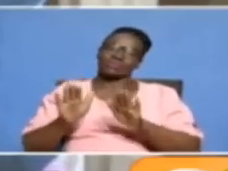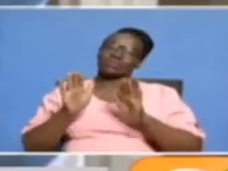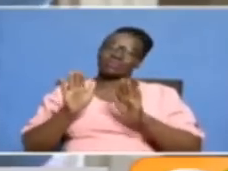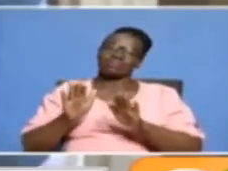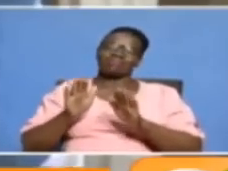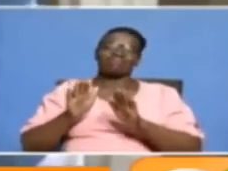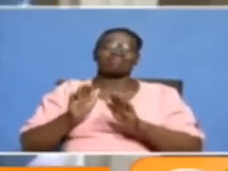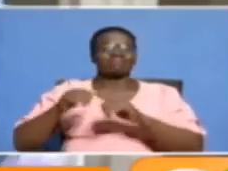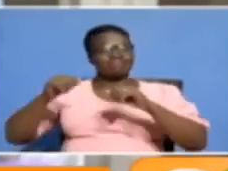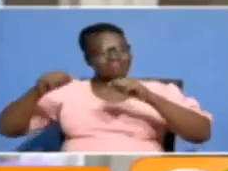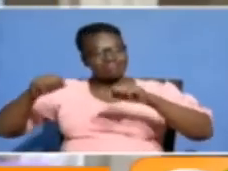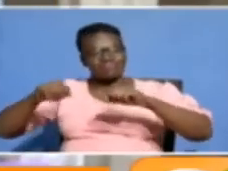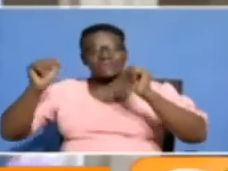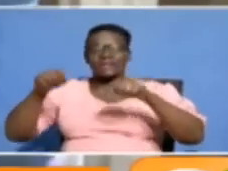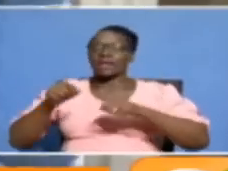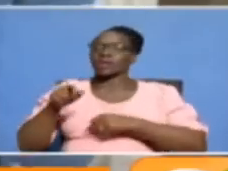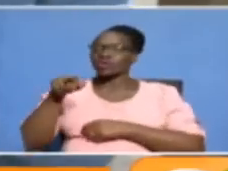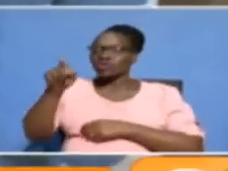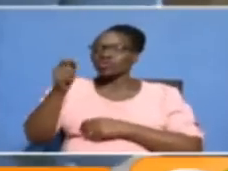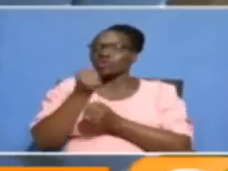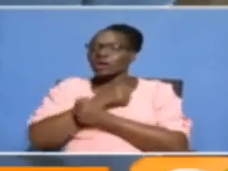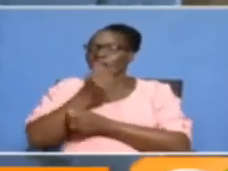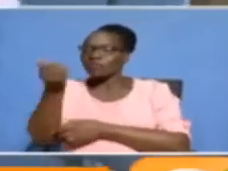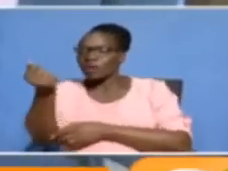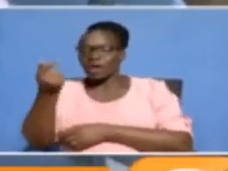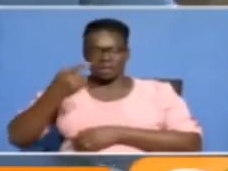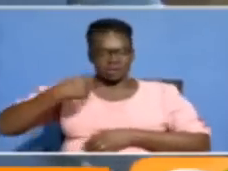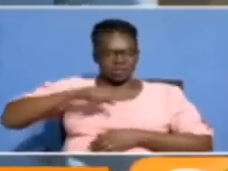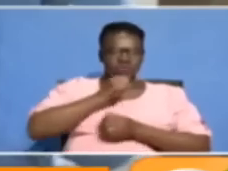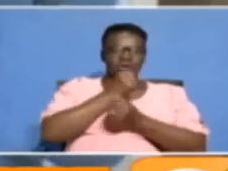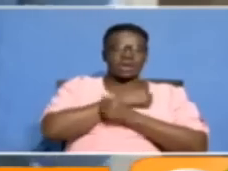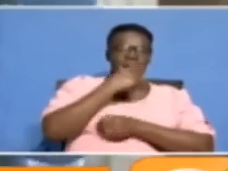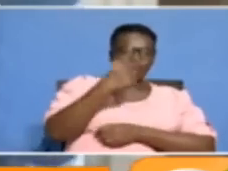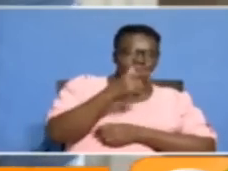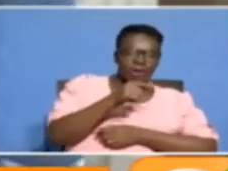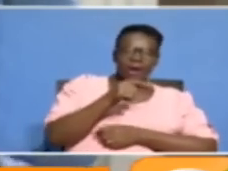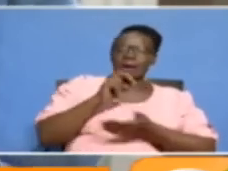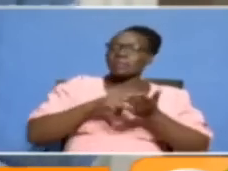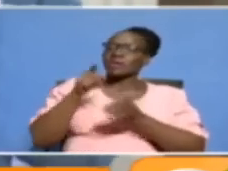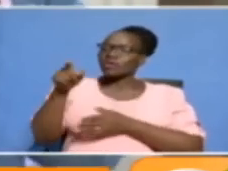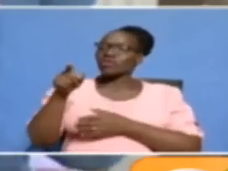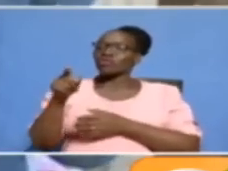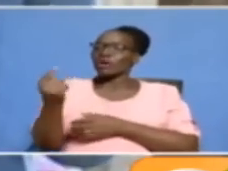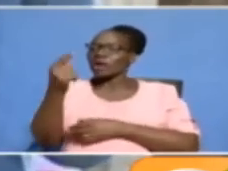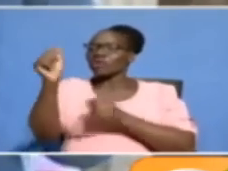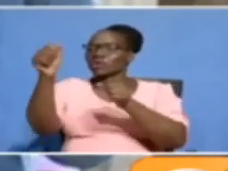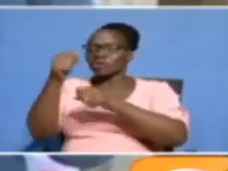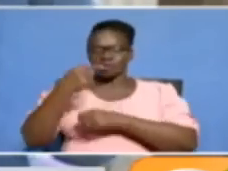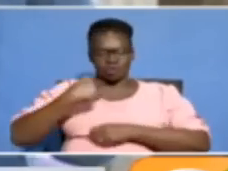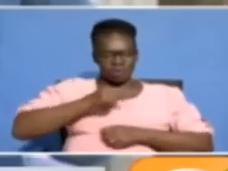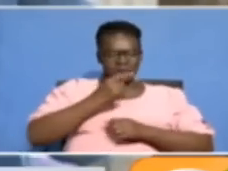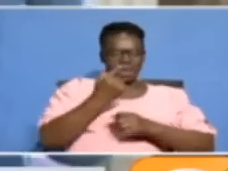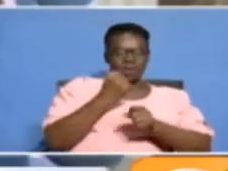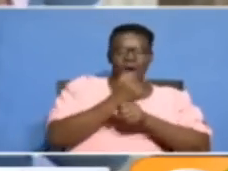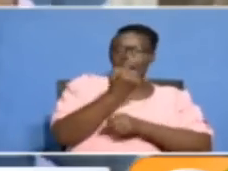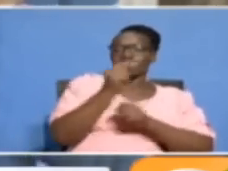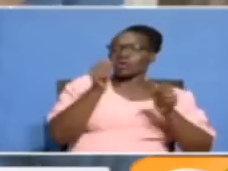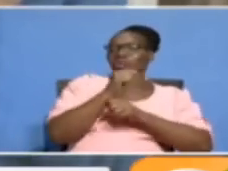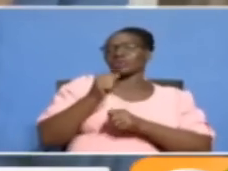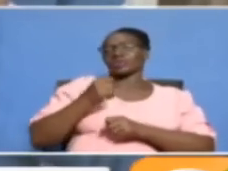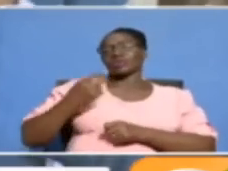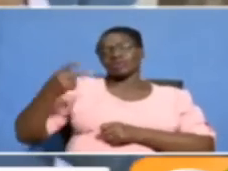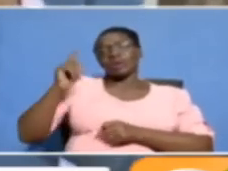tusikizane. Nyinyi ni watu ugali, sisi ni watu wa kitoweo. Hakuna kitoweo bila ugali, na hakuna ugali bila kitoweo. Eh? Ama namna gani